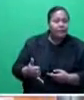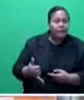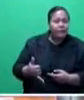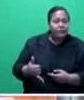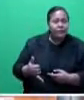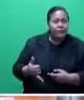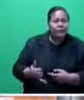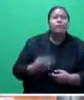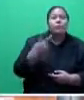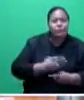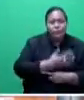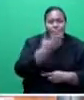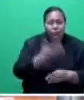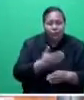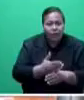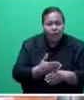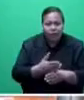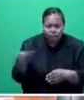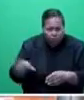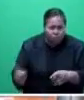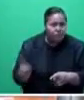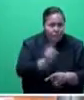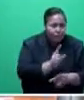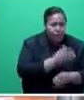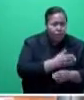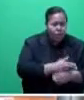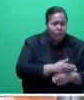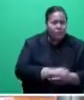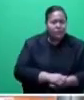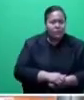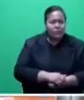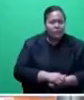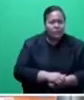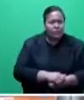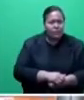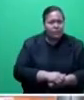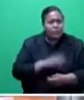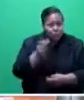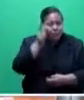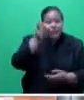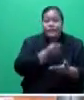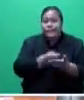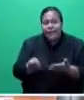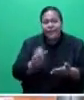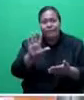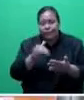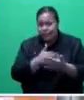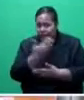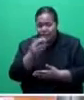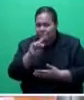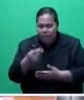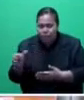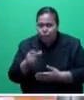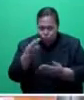on the two days of work that they have. So the employer actually has to pay them. will take five days leave, Mr. Speaker, Sir. So that is an issue. Mr. Speaker,